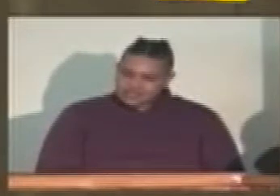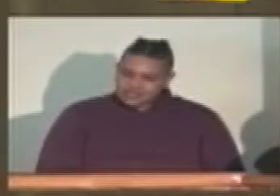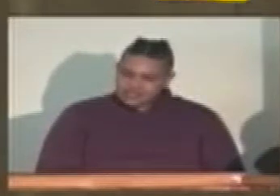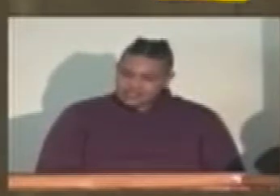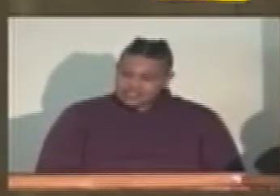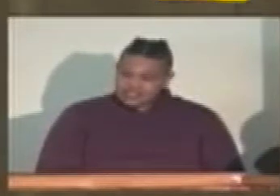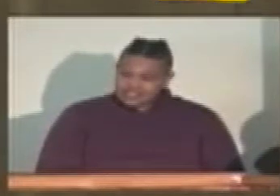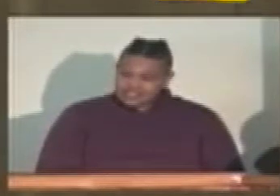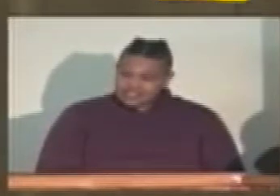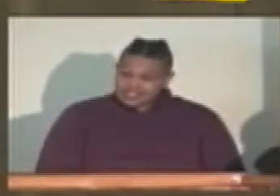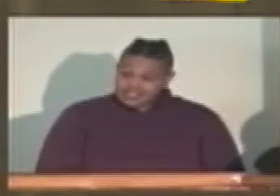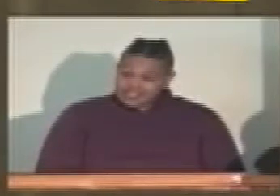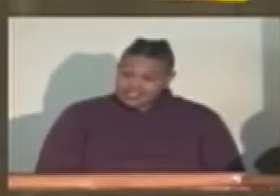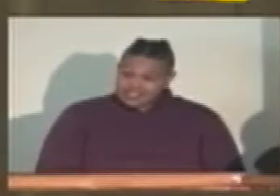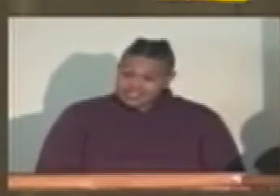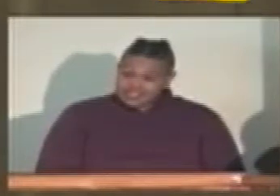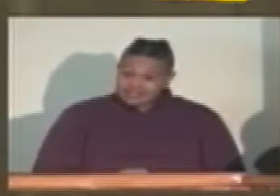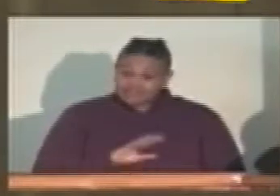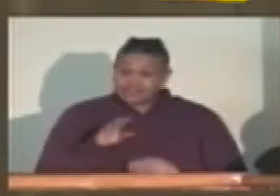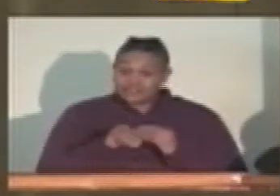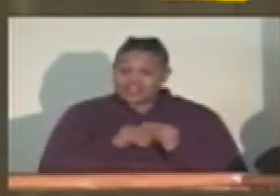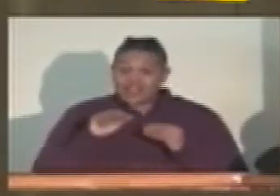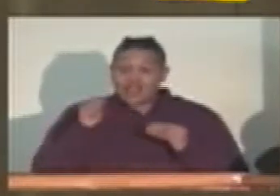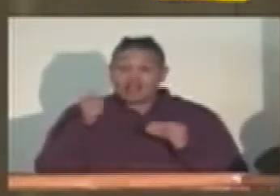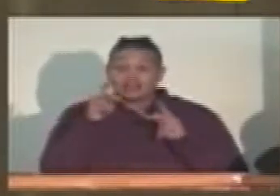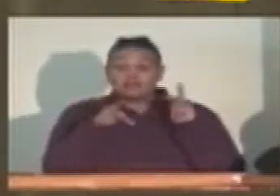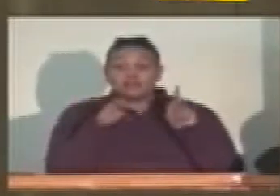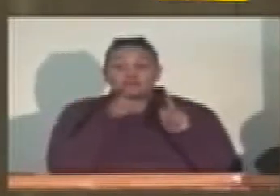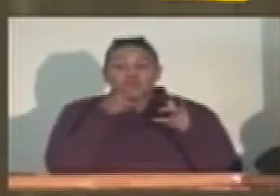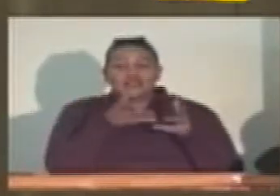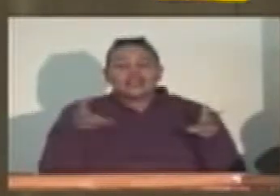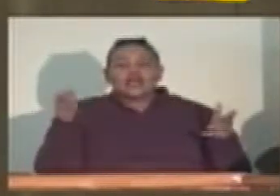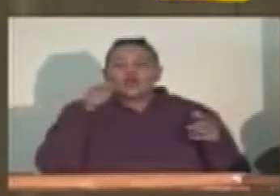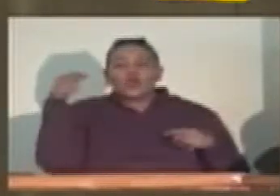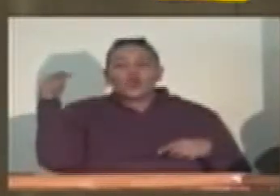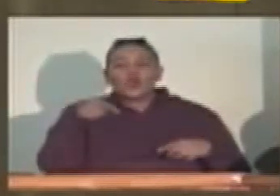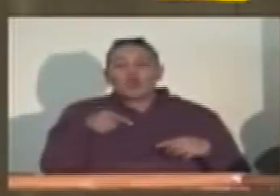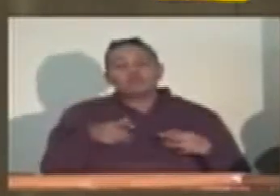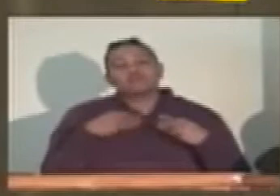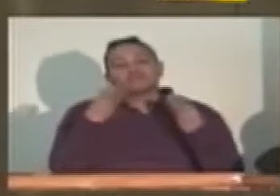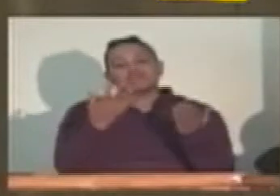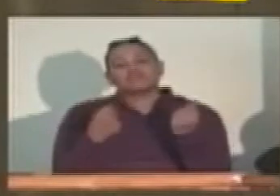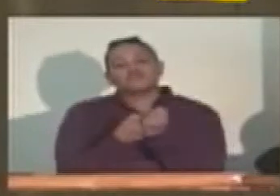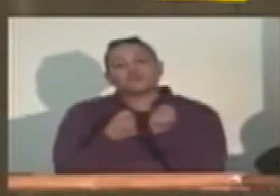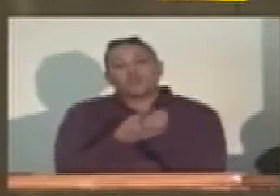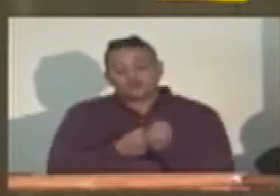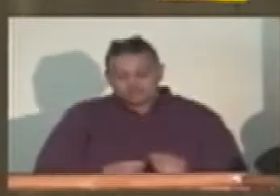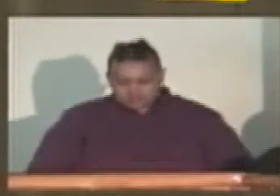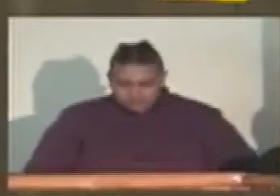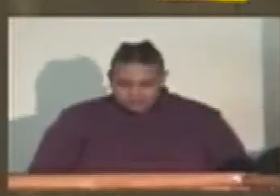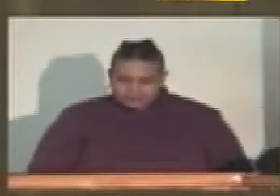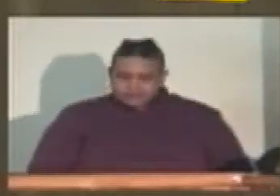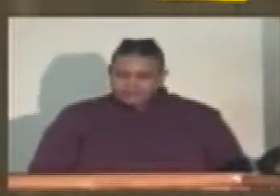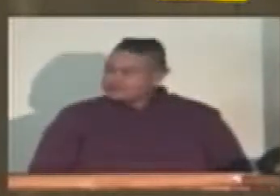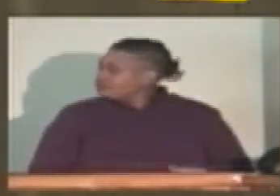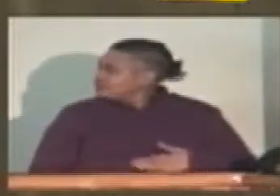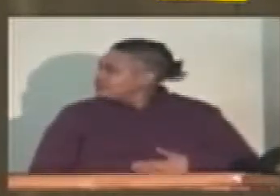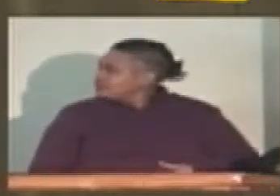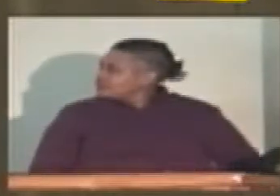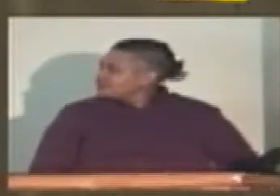and other individuals here who have come here to give me their support.